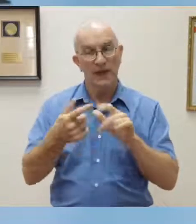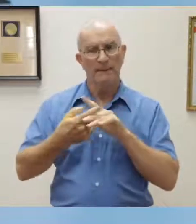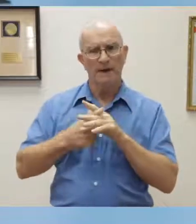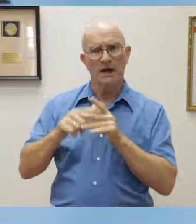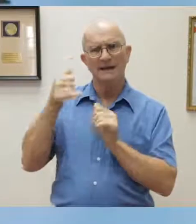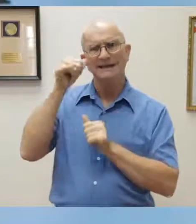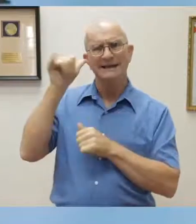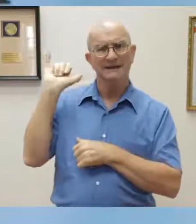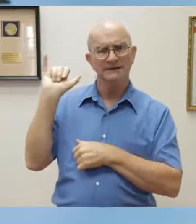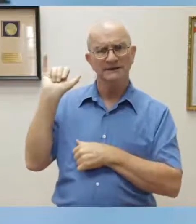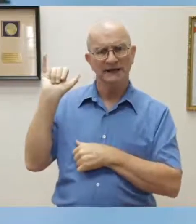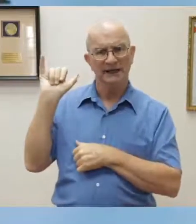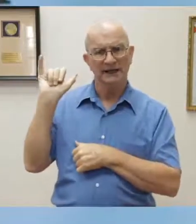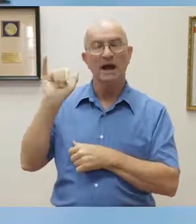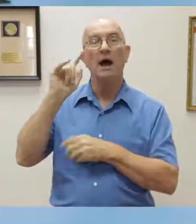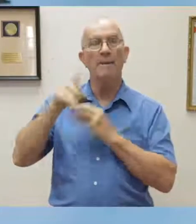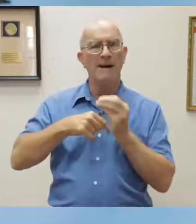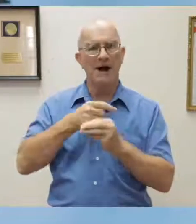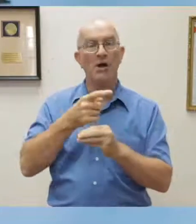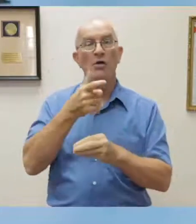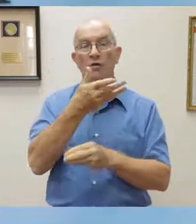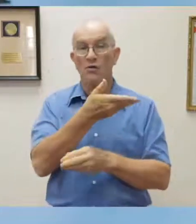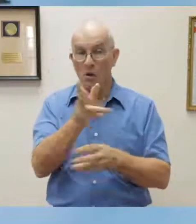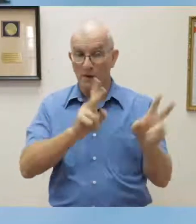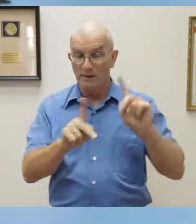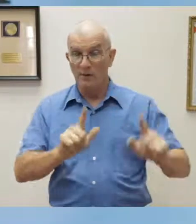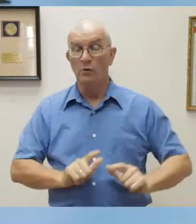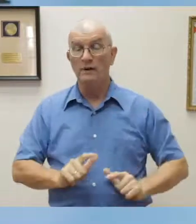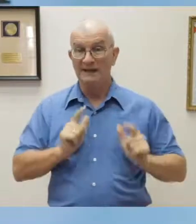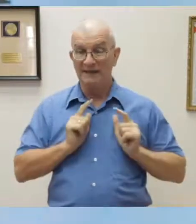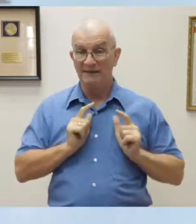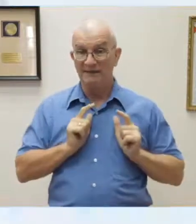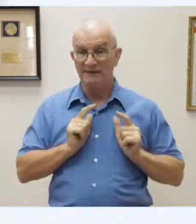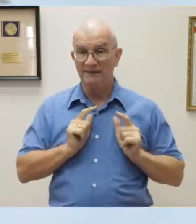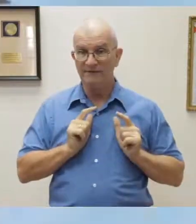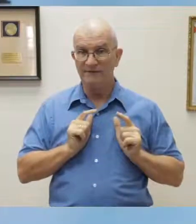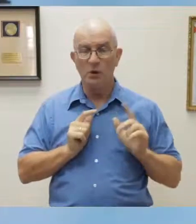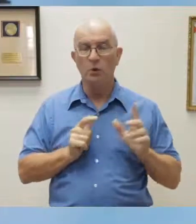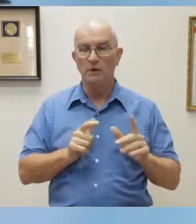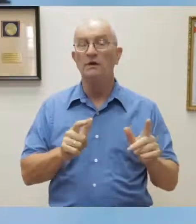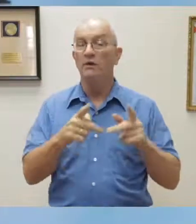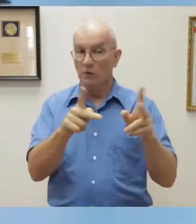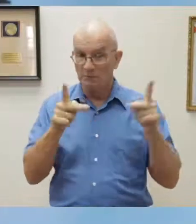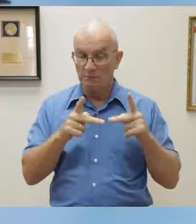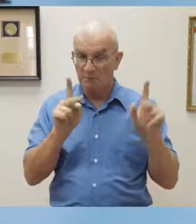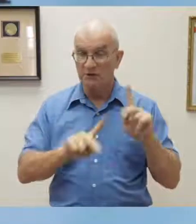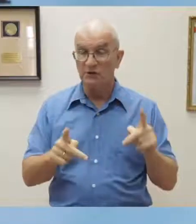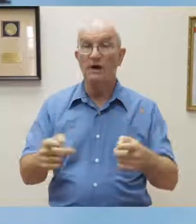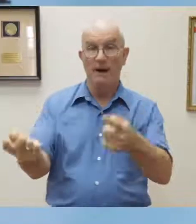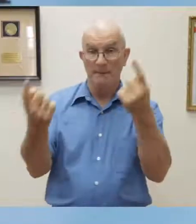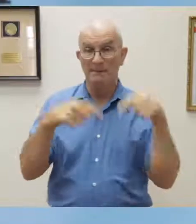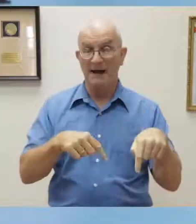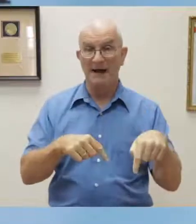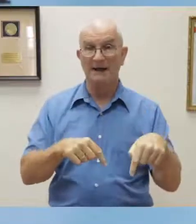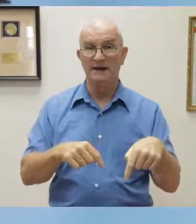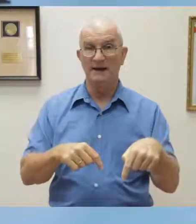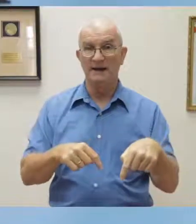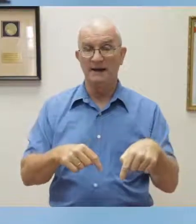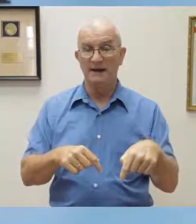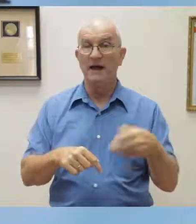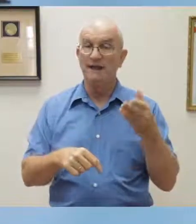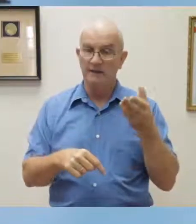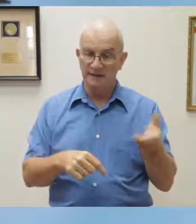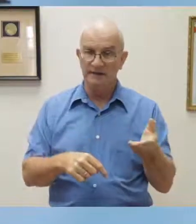yesterday concerning those residents who are repatriating. These are the procedures that will apply to